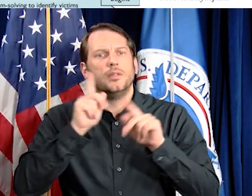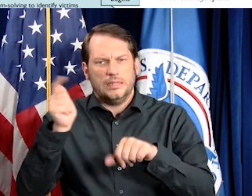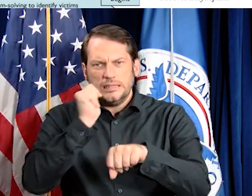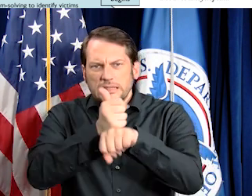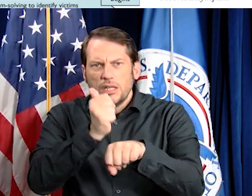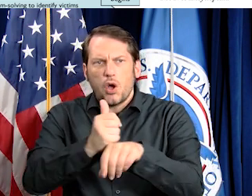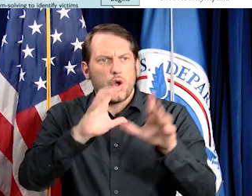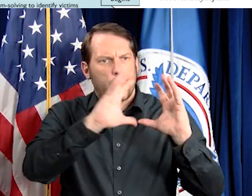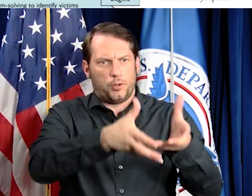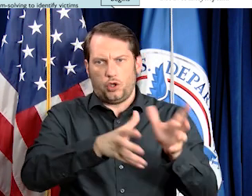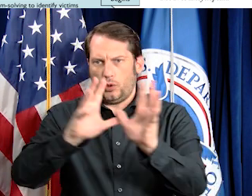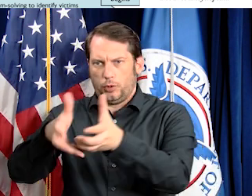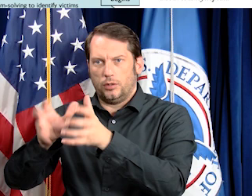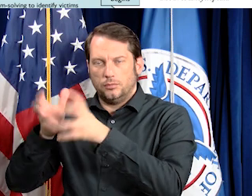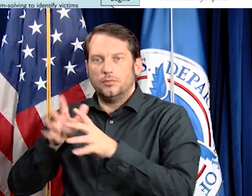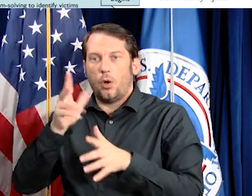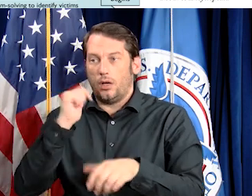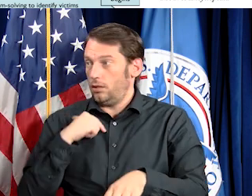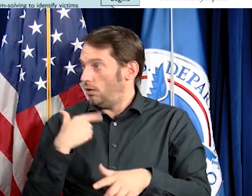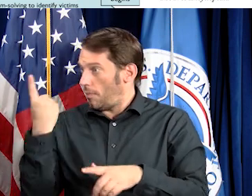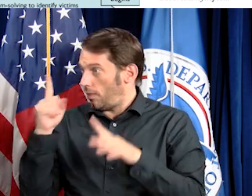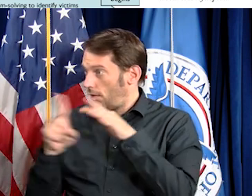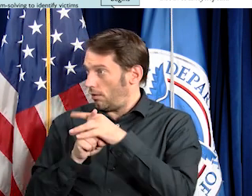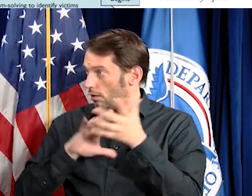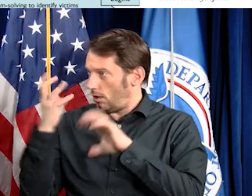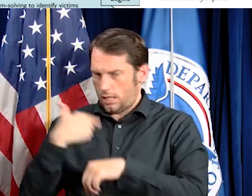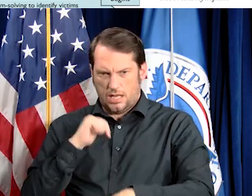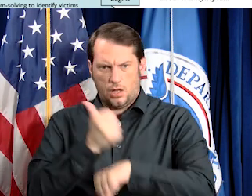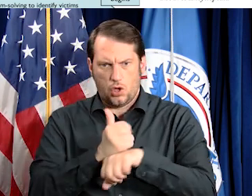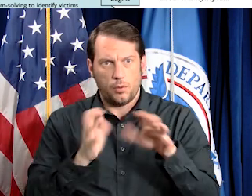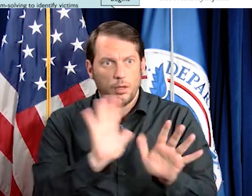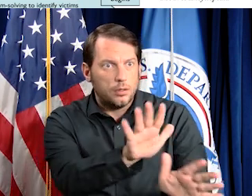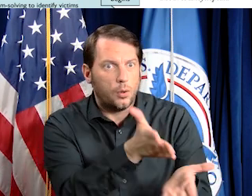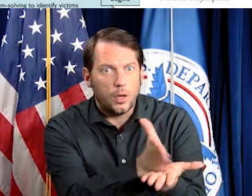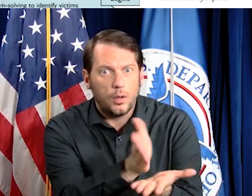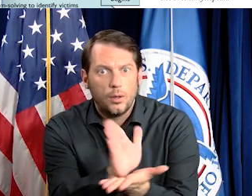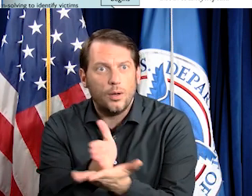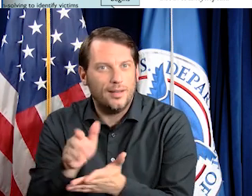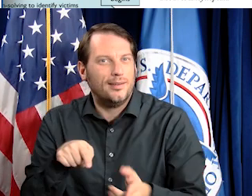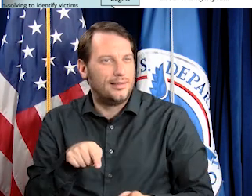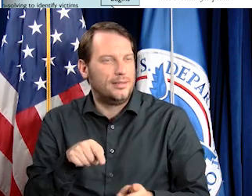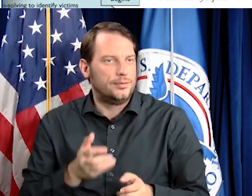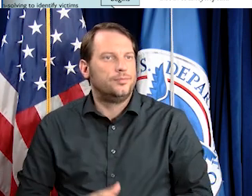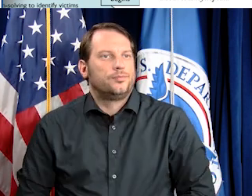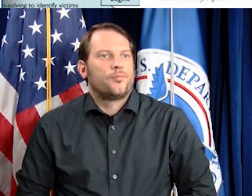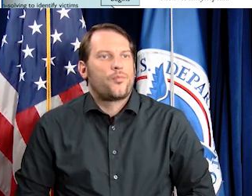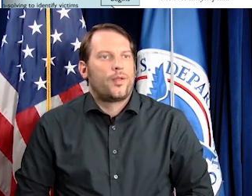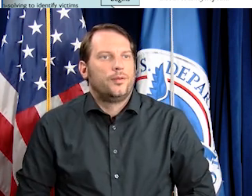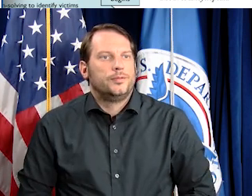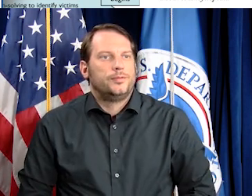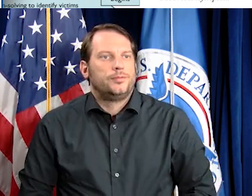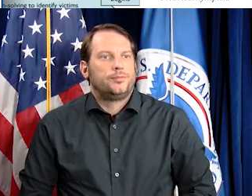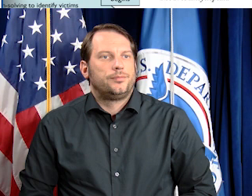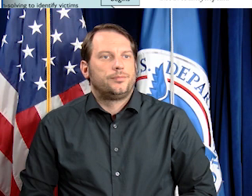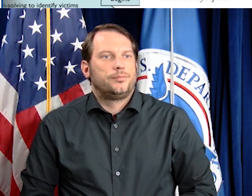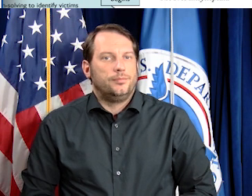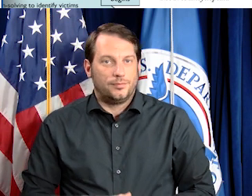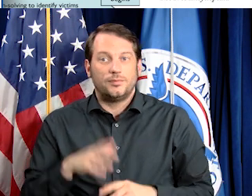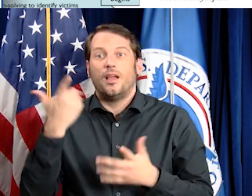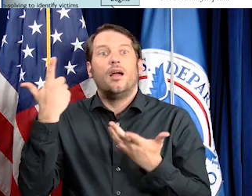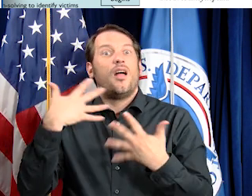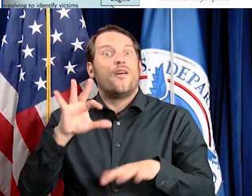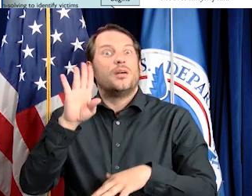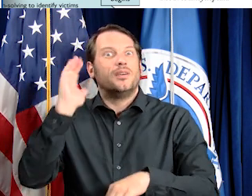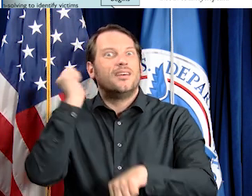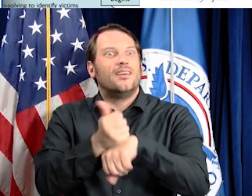you okay? Am I okay?" type of activities. And what we see now is the creation of Safety Check and how that's